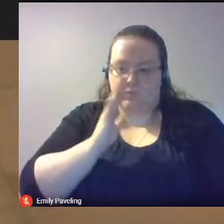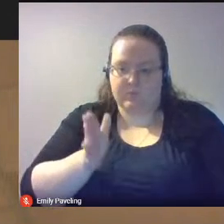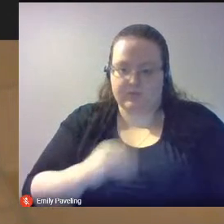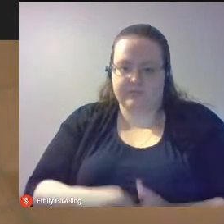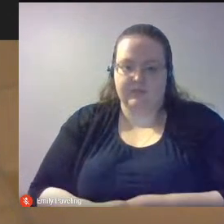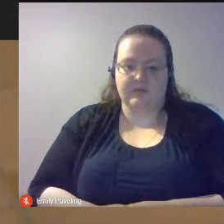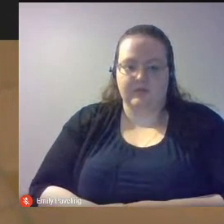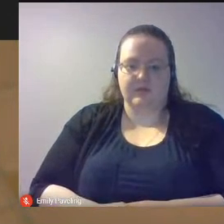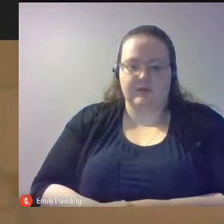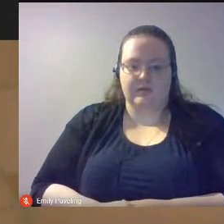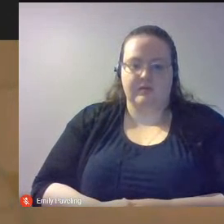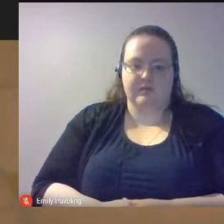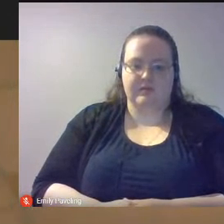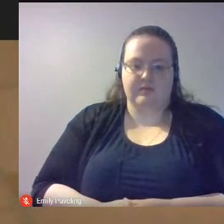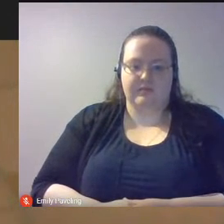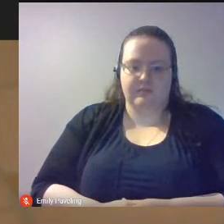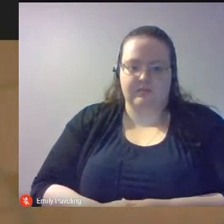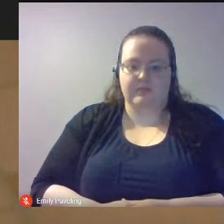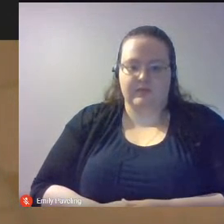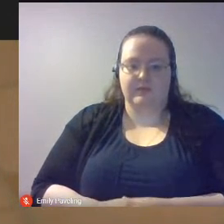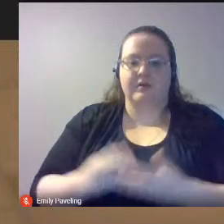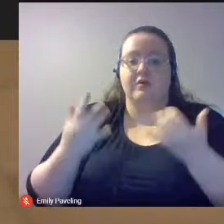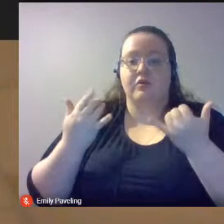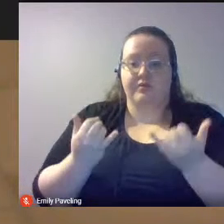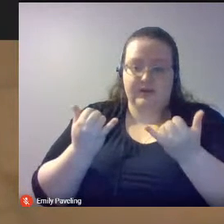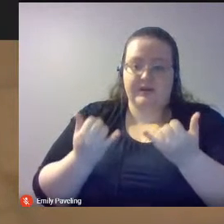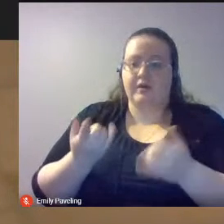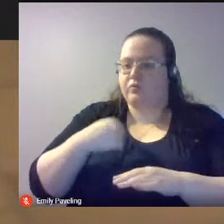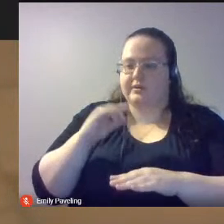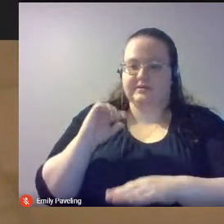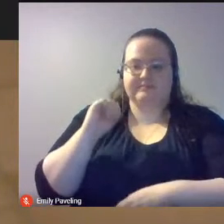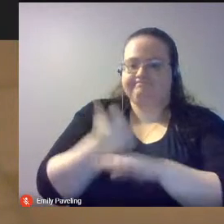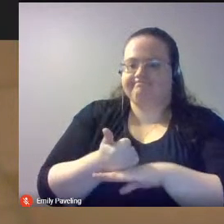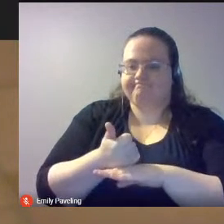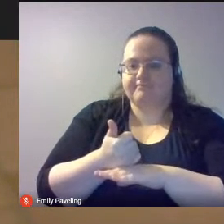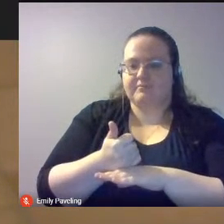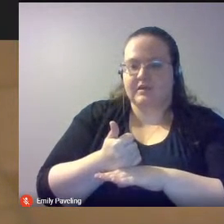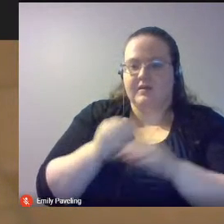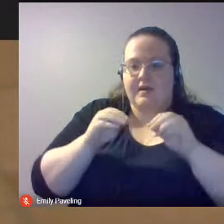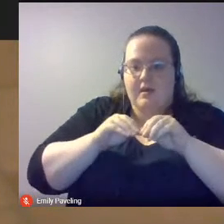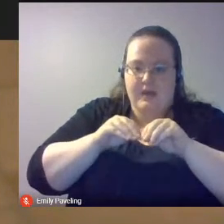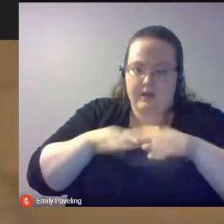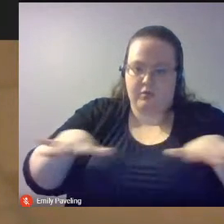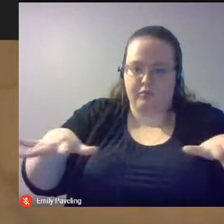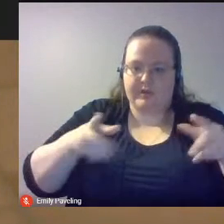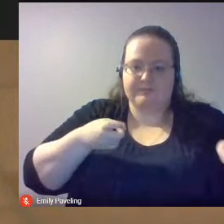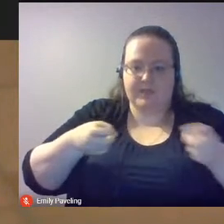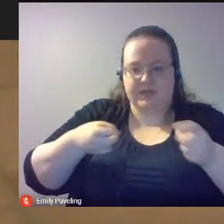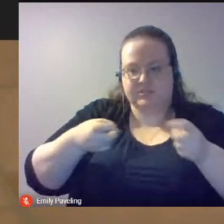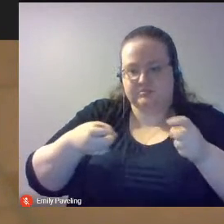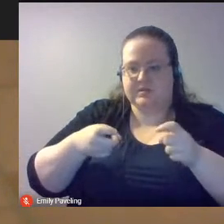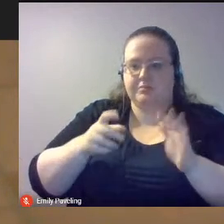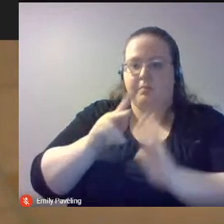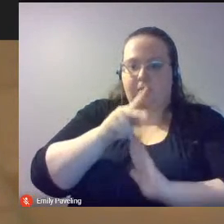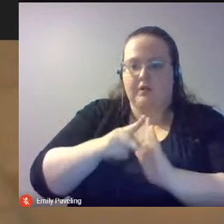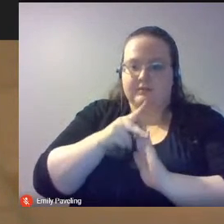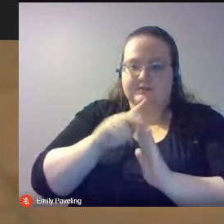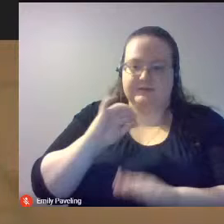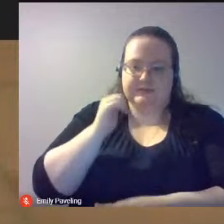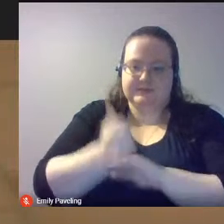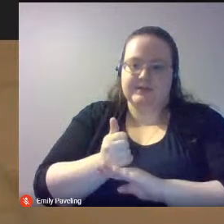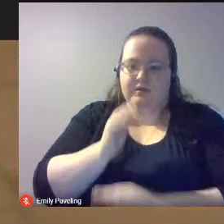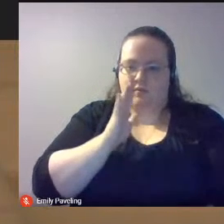developing outbreak management protocols for schools, which, as I mentioned, will be shared with Halton Region Public Health, and we'll share